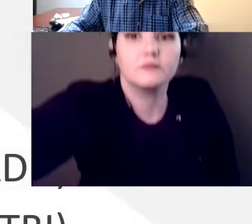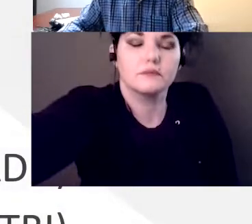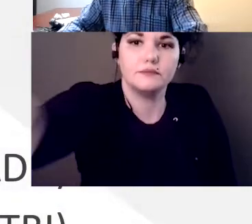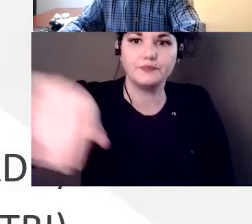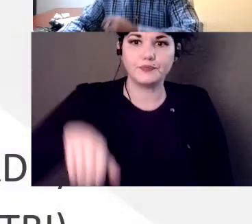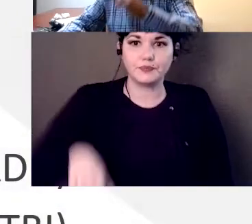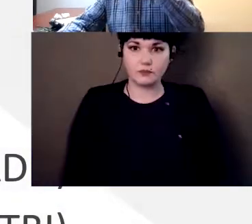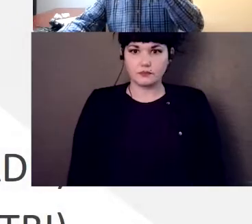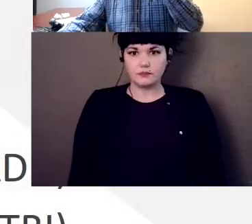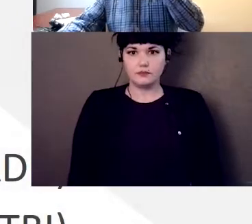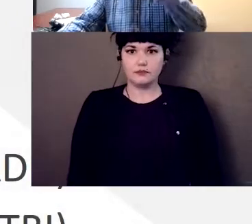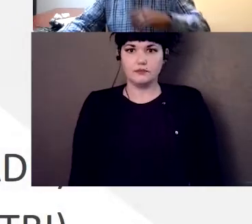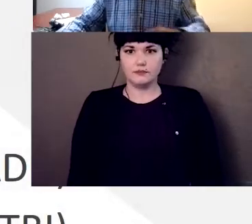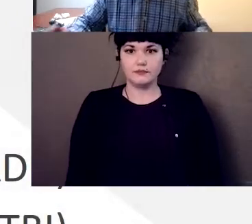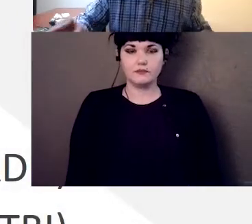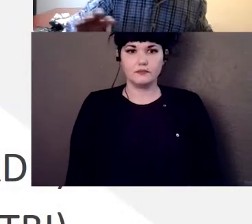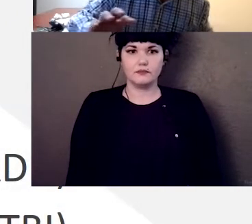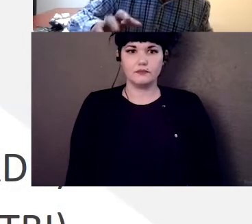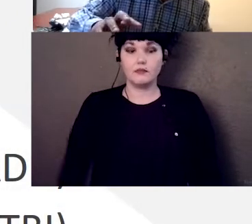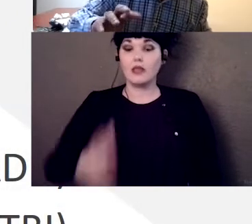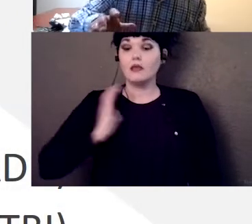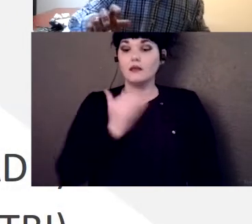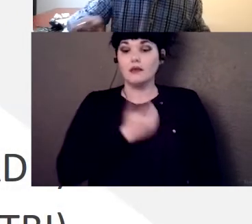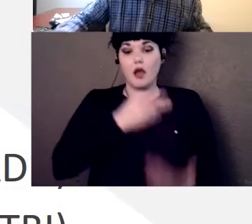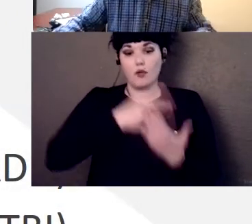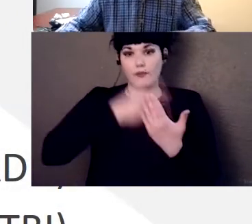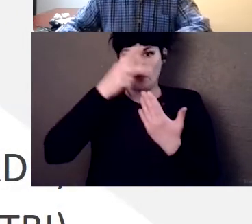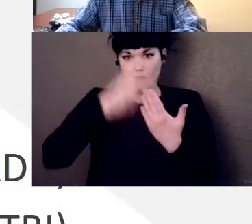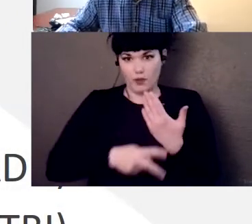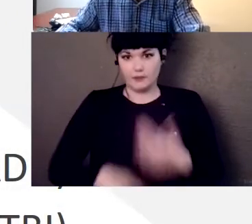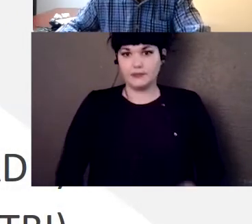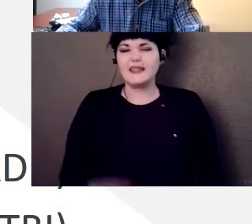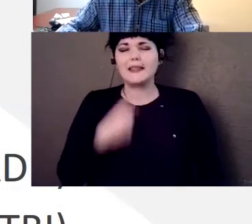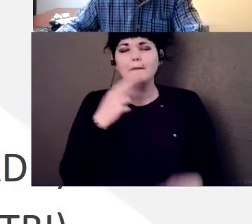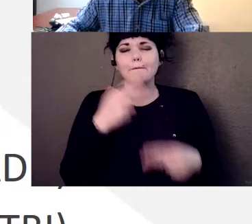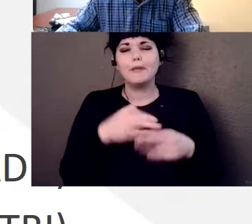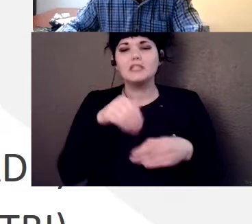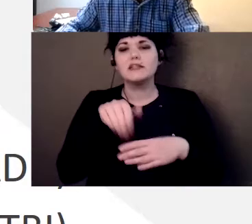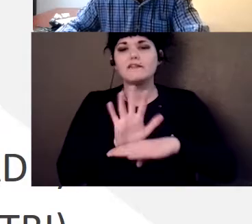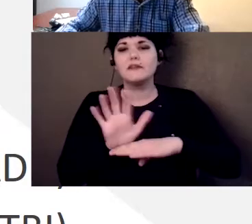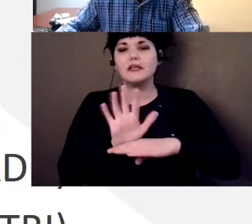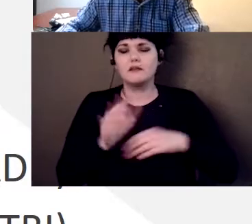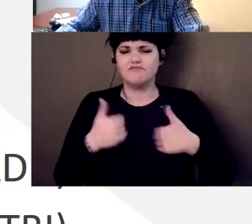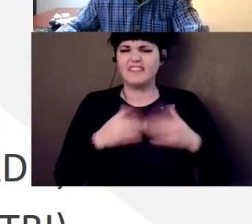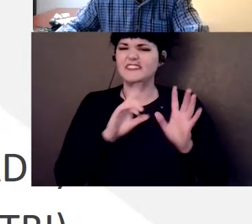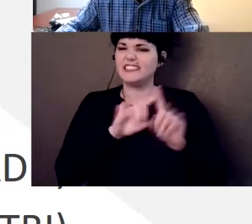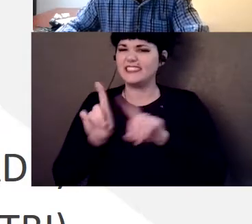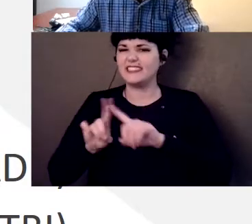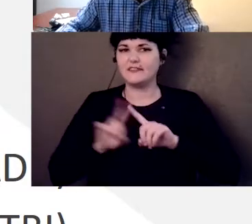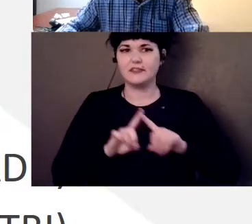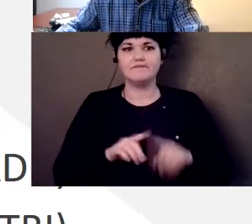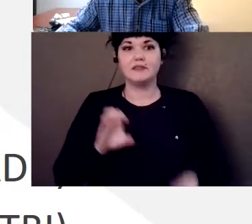So the programs that we saw in the video, a lot of different programs. You saw CAP,